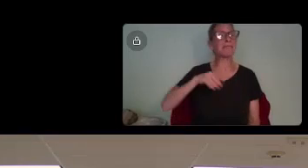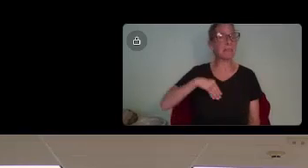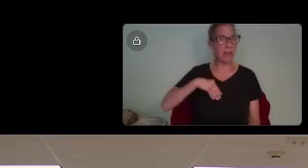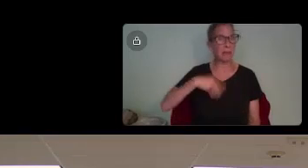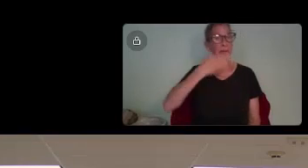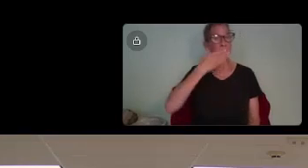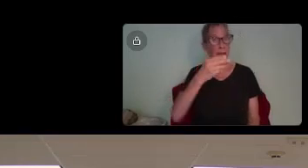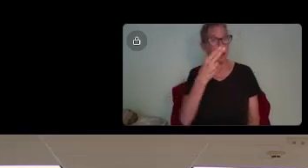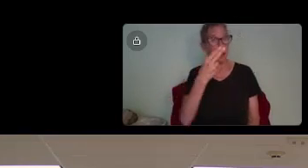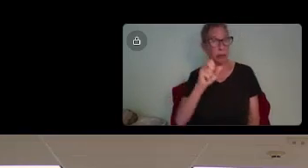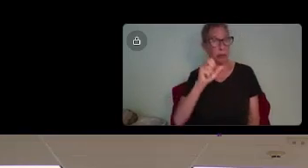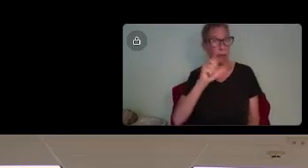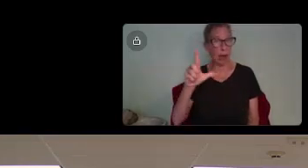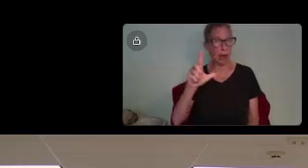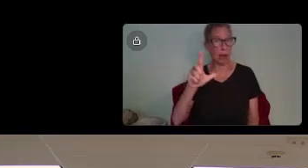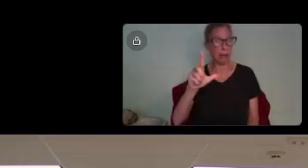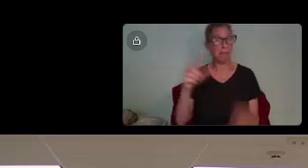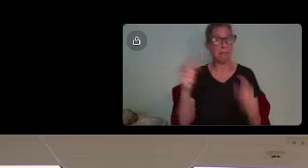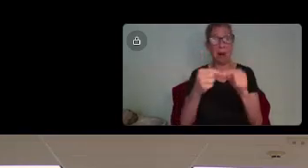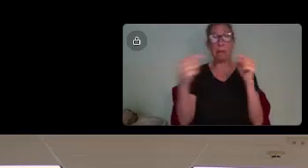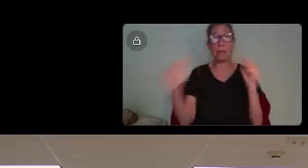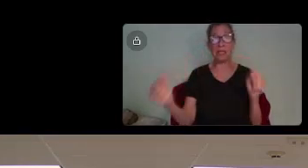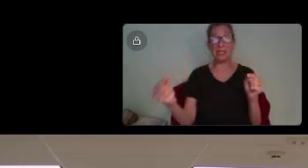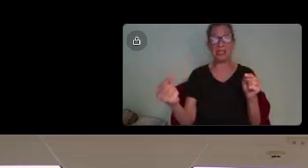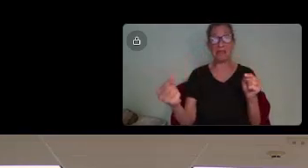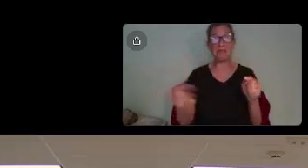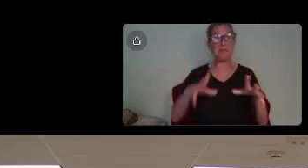Member Hall. Is there any opposition to the motion?